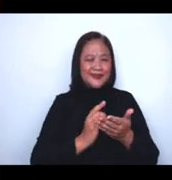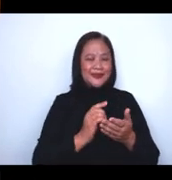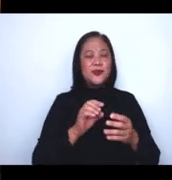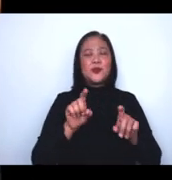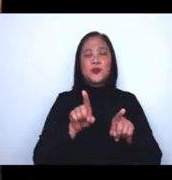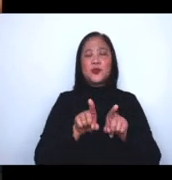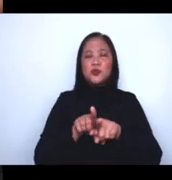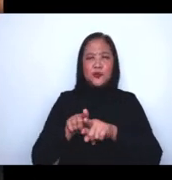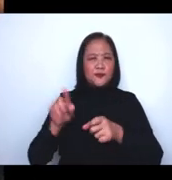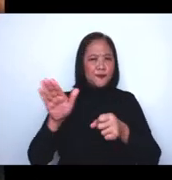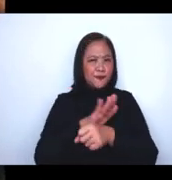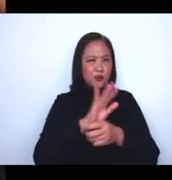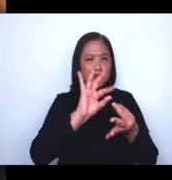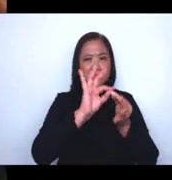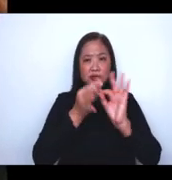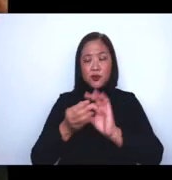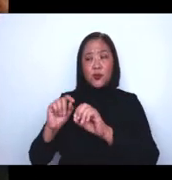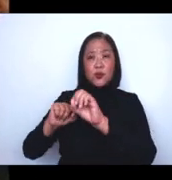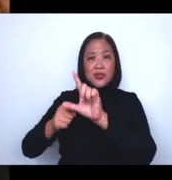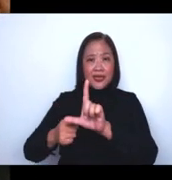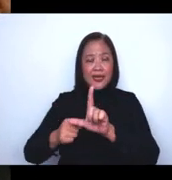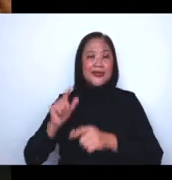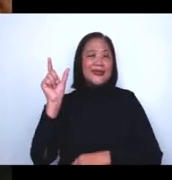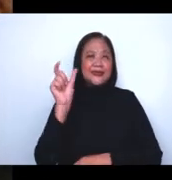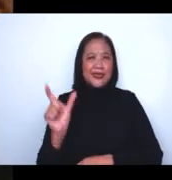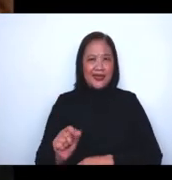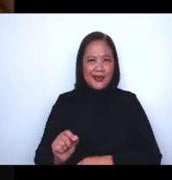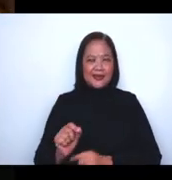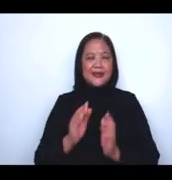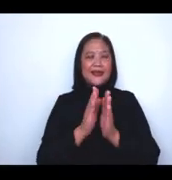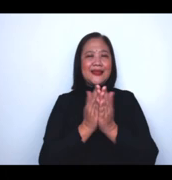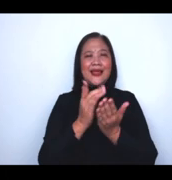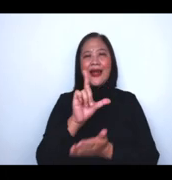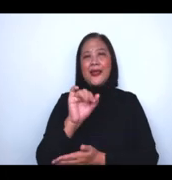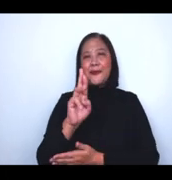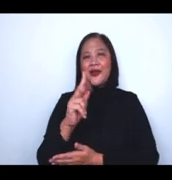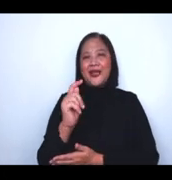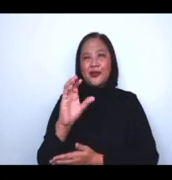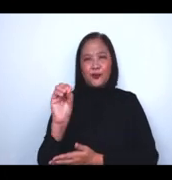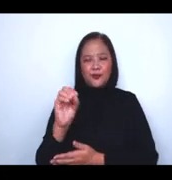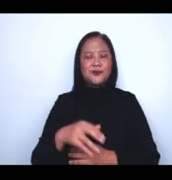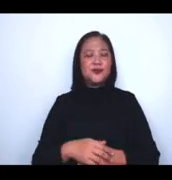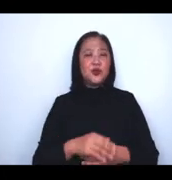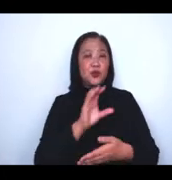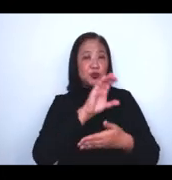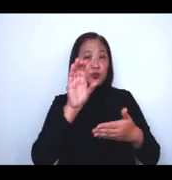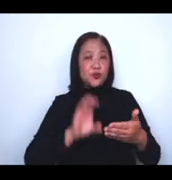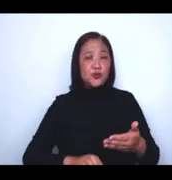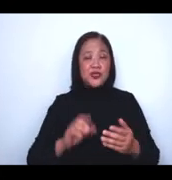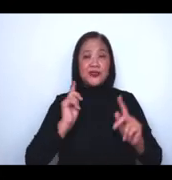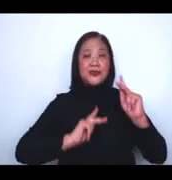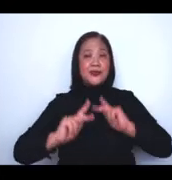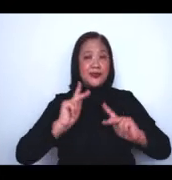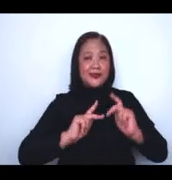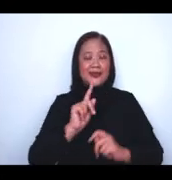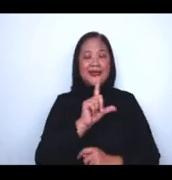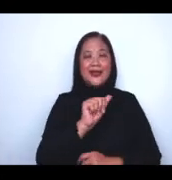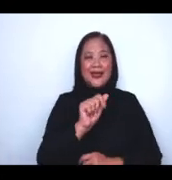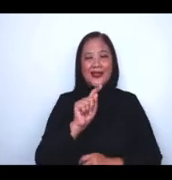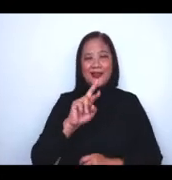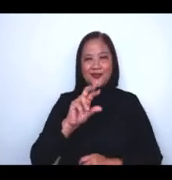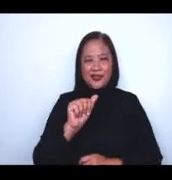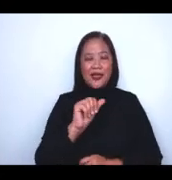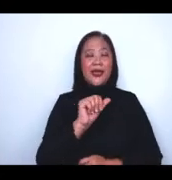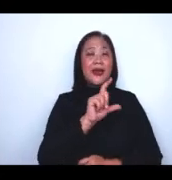full translations of the original Italian libretto. His full-length productions of Verdi's La Traviata and Puccini's